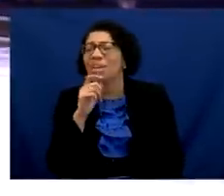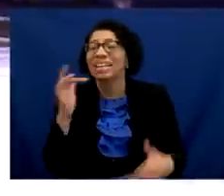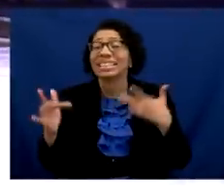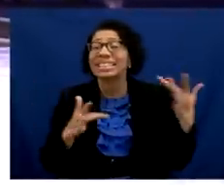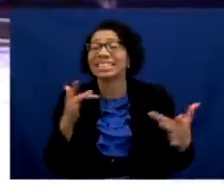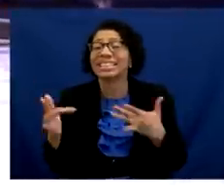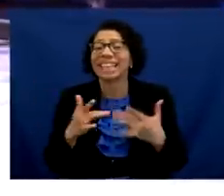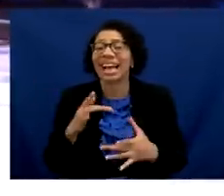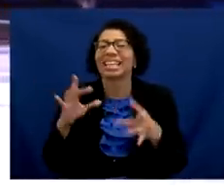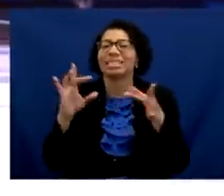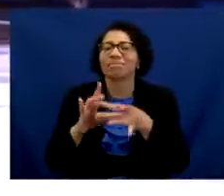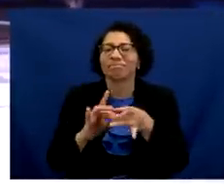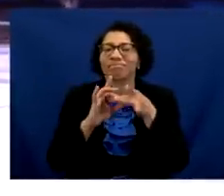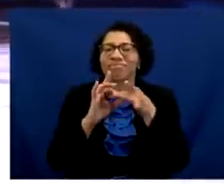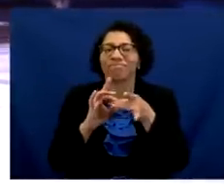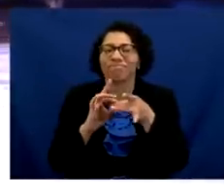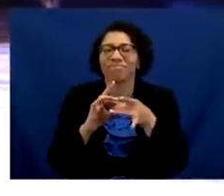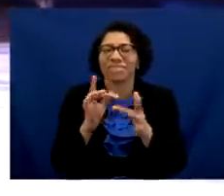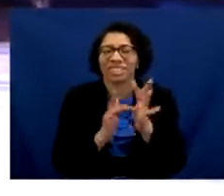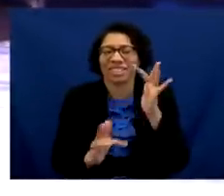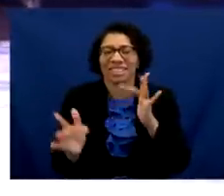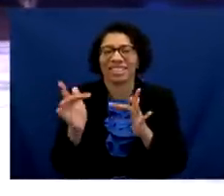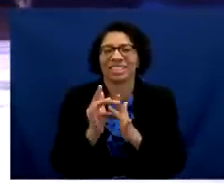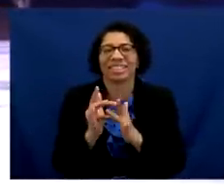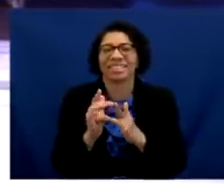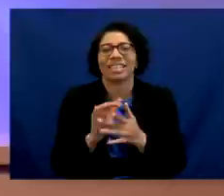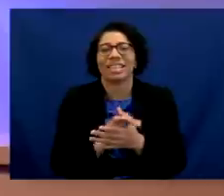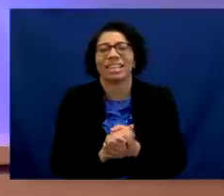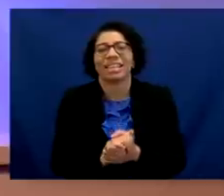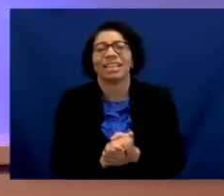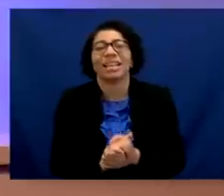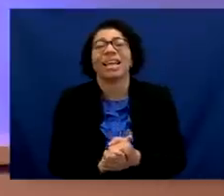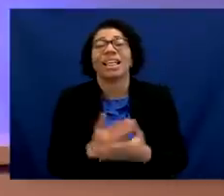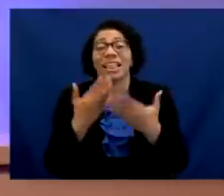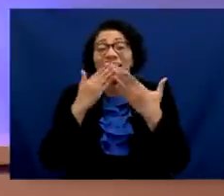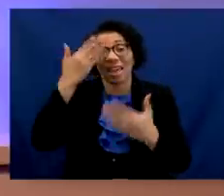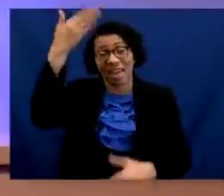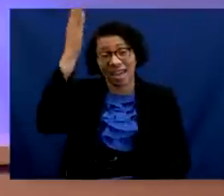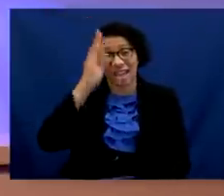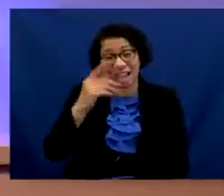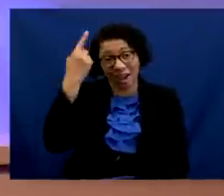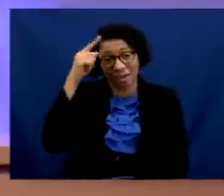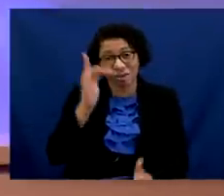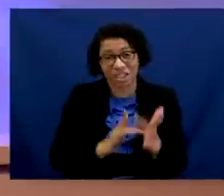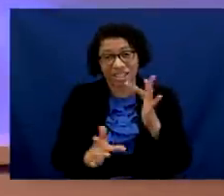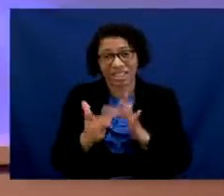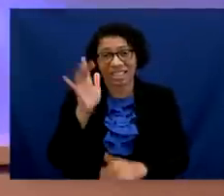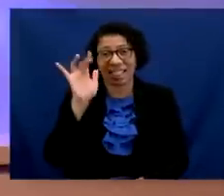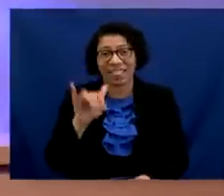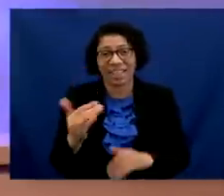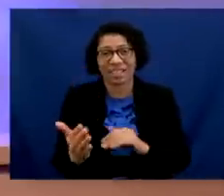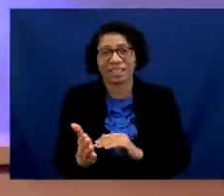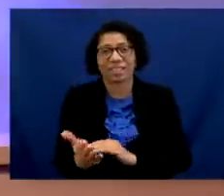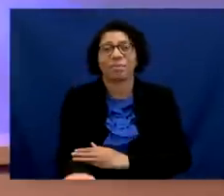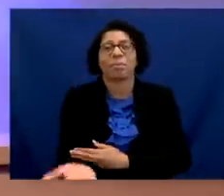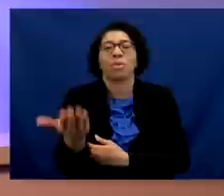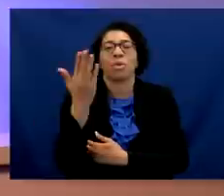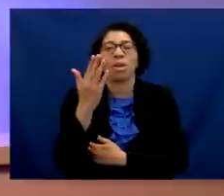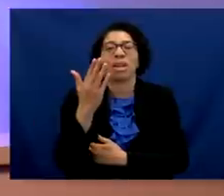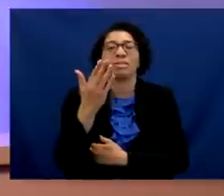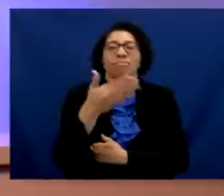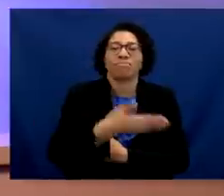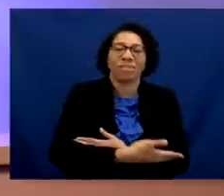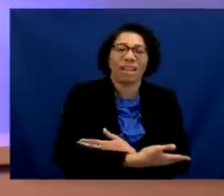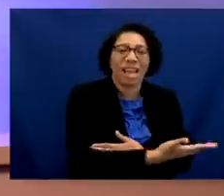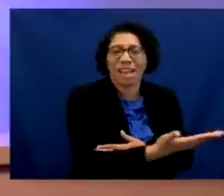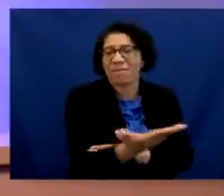He's a wonder in my soul, and we thank God for Jesus this morning and every morning. I thank God for those of you who